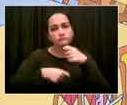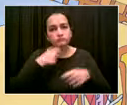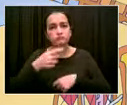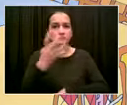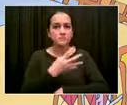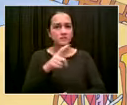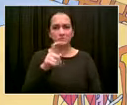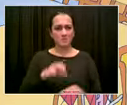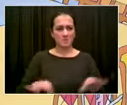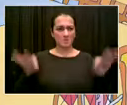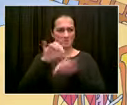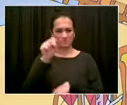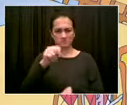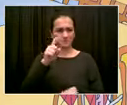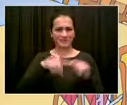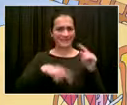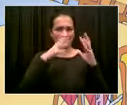Thank you.